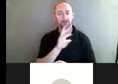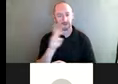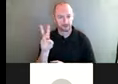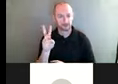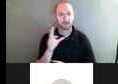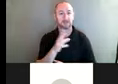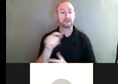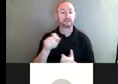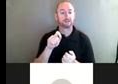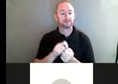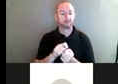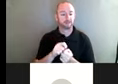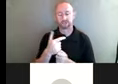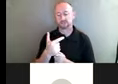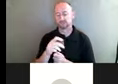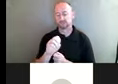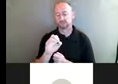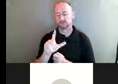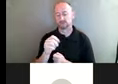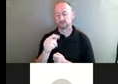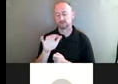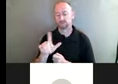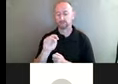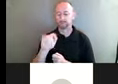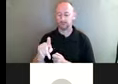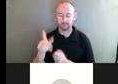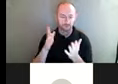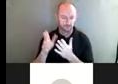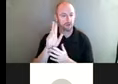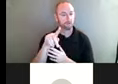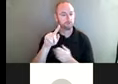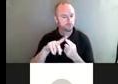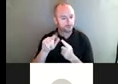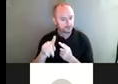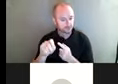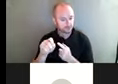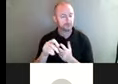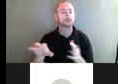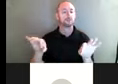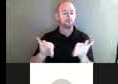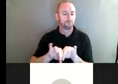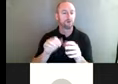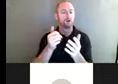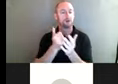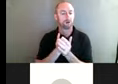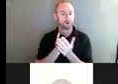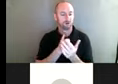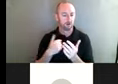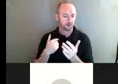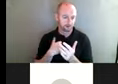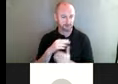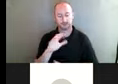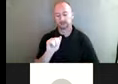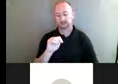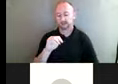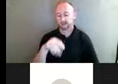especially the geologic map service up to date, and was really instrumental in helping us to roll out the Camp Nelson